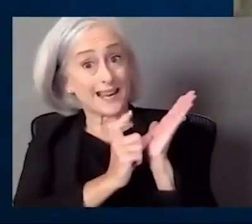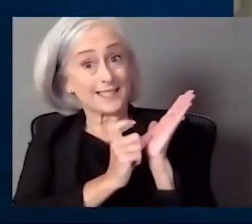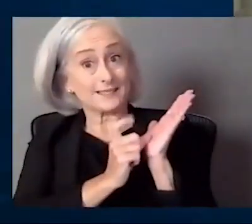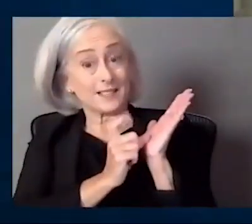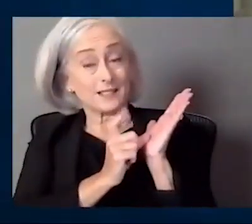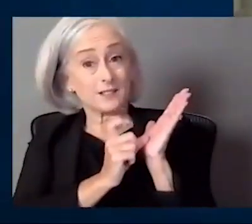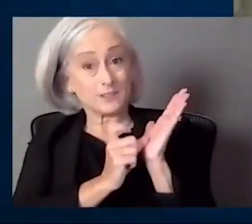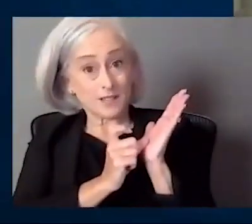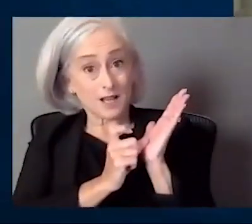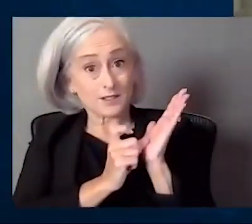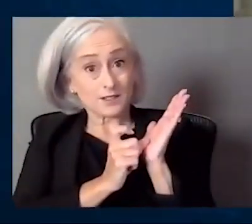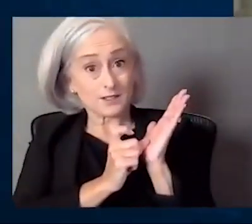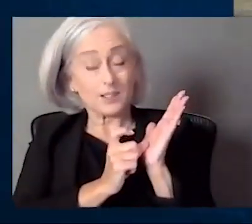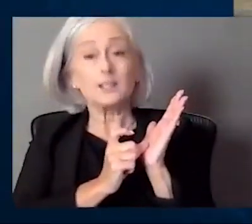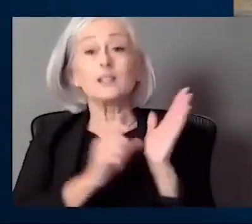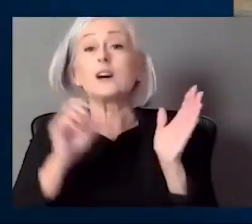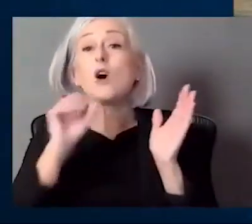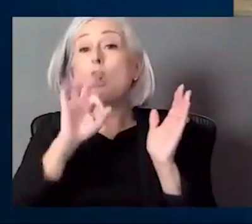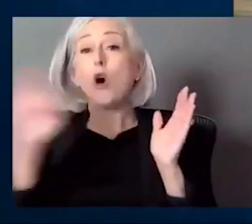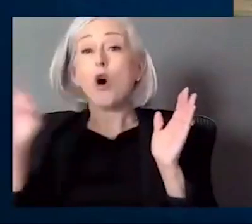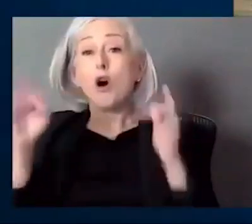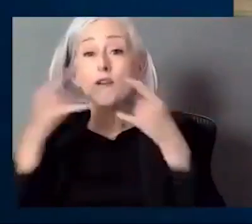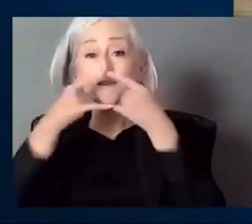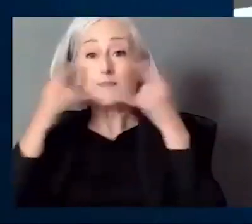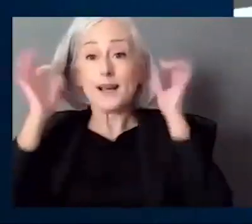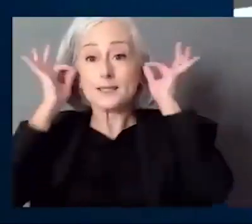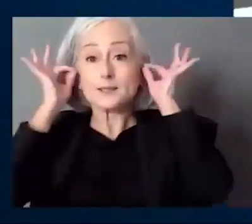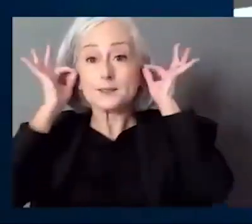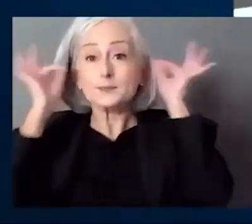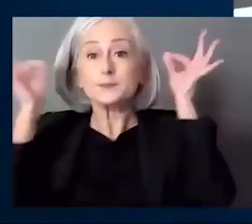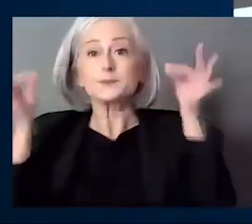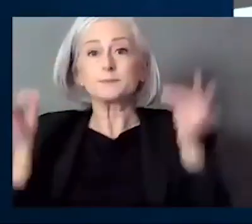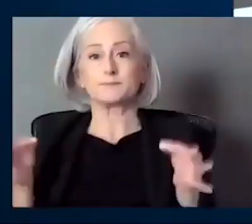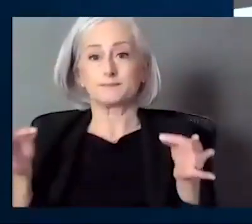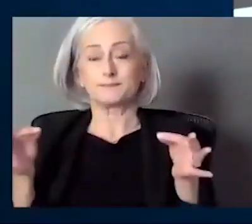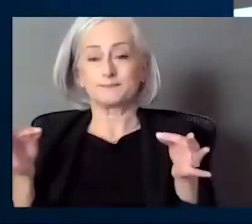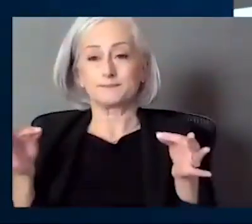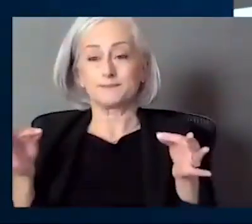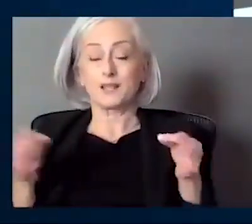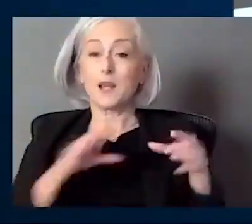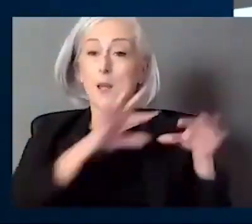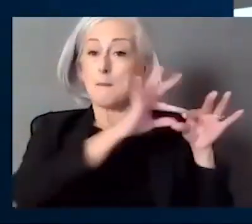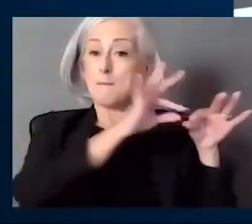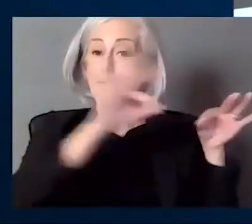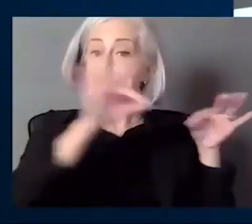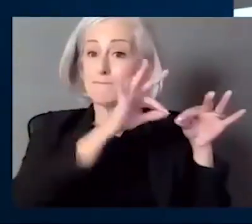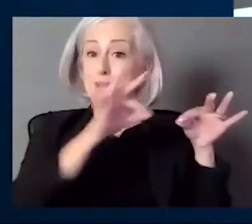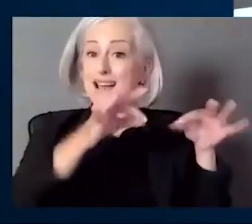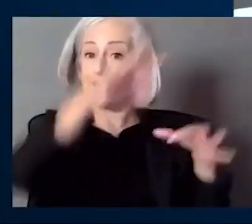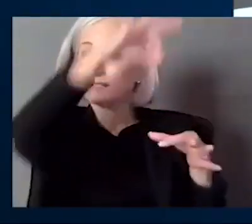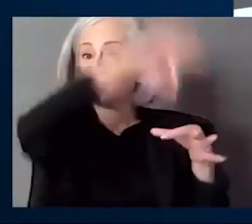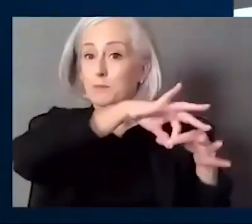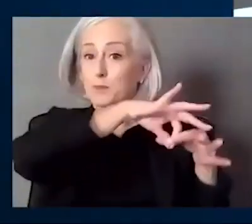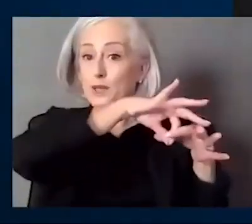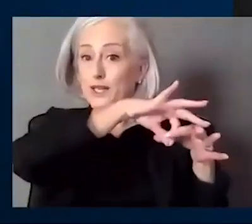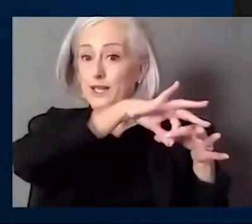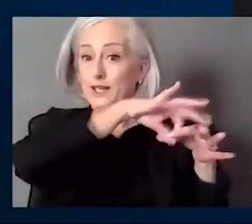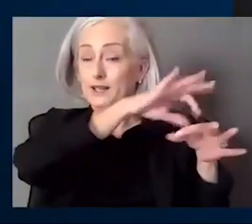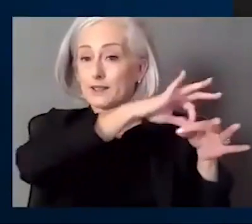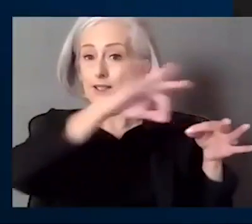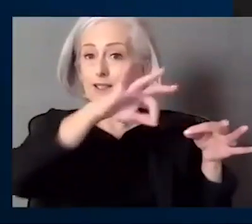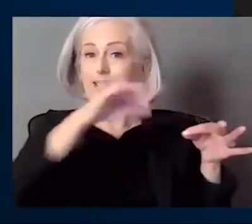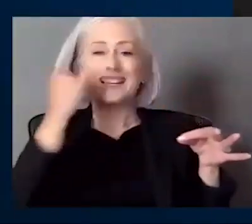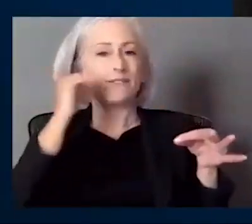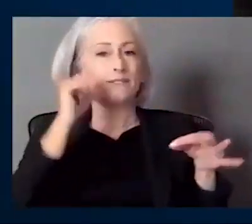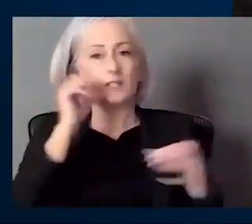loops to take it off. Sunny says, place your mask in a clean bag when you're not wearing it. Make